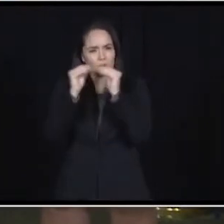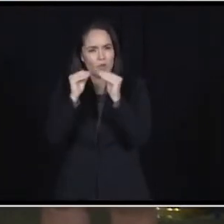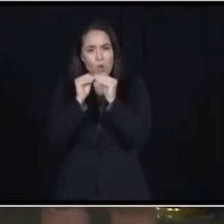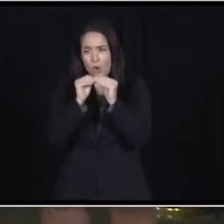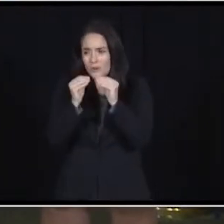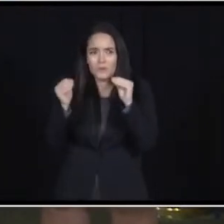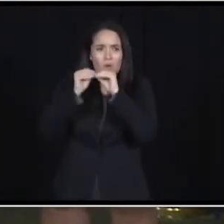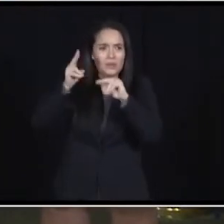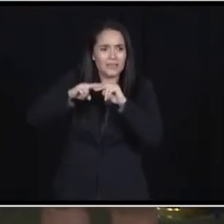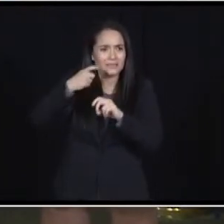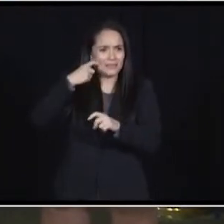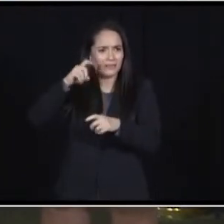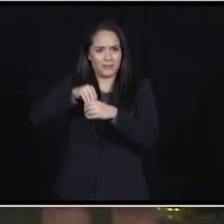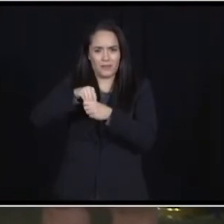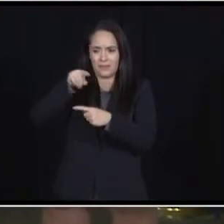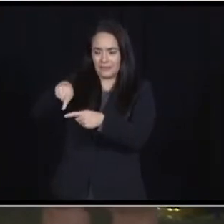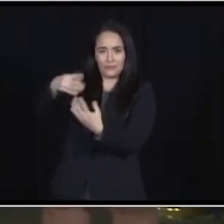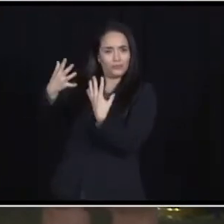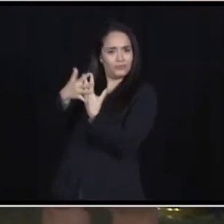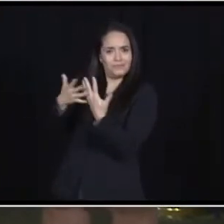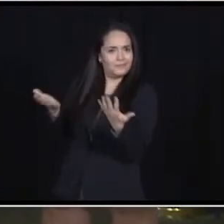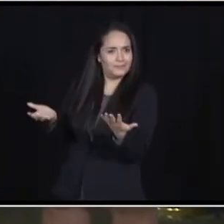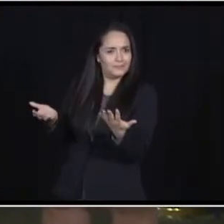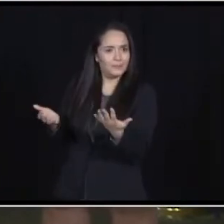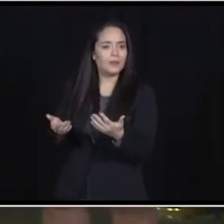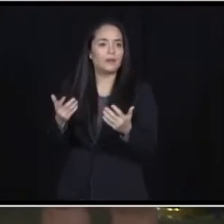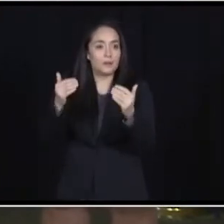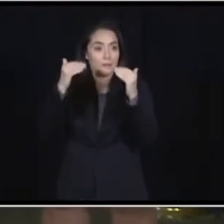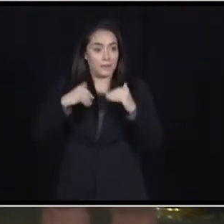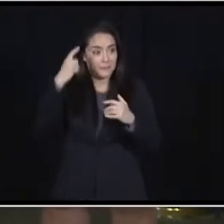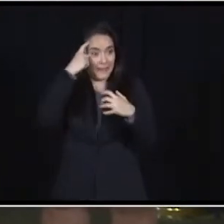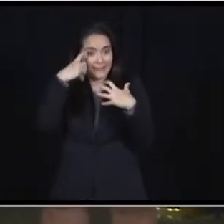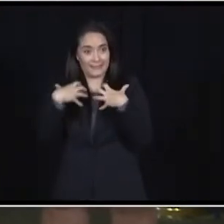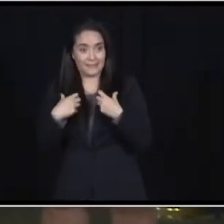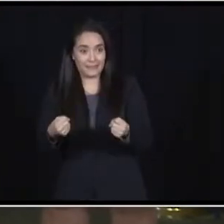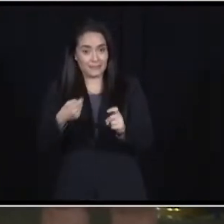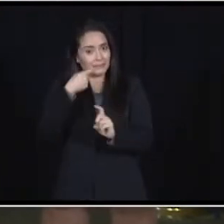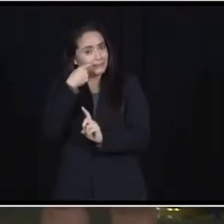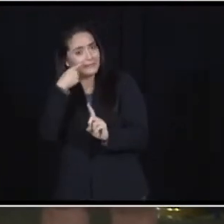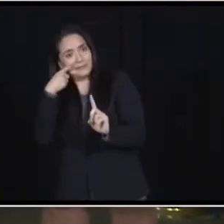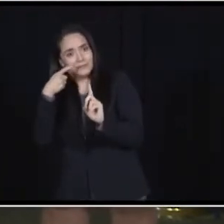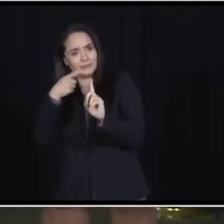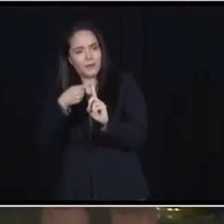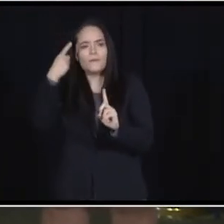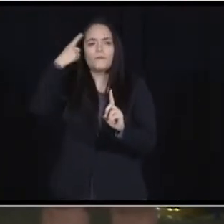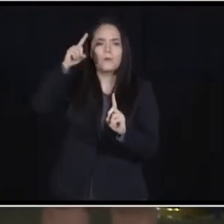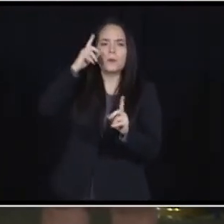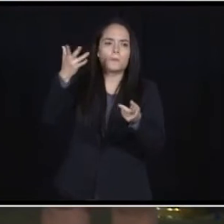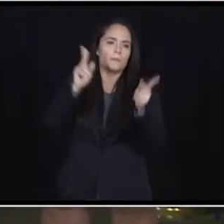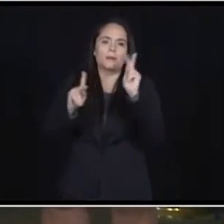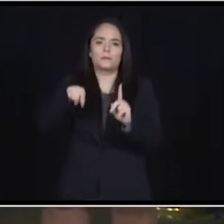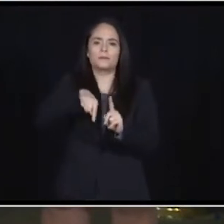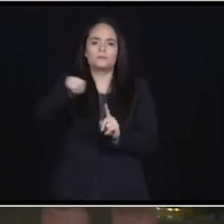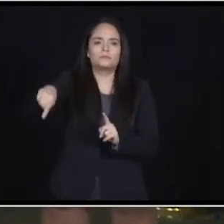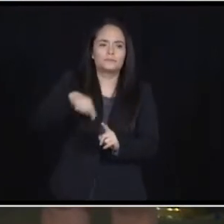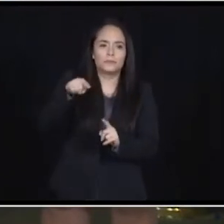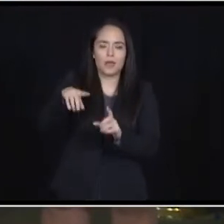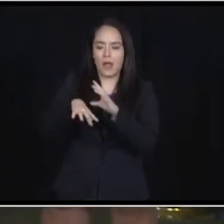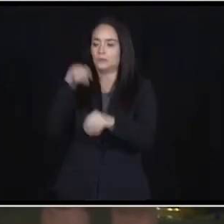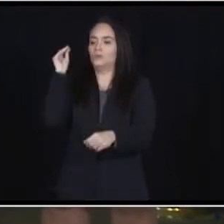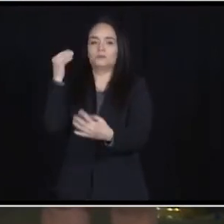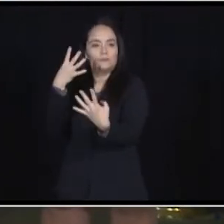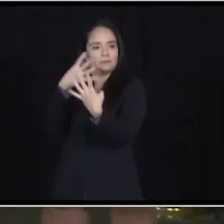institutions, mental health and addictions peer supports for offenders under community supervision, a corrections peer